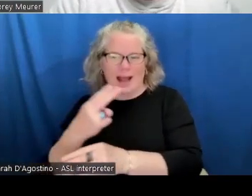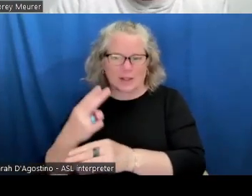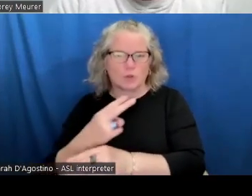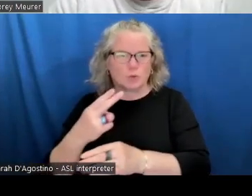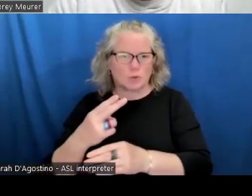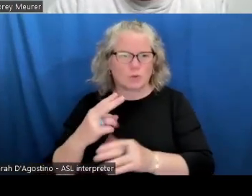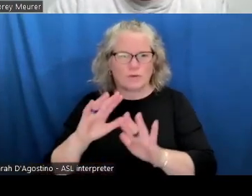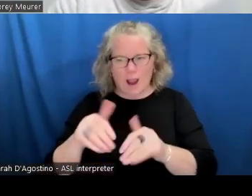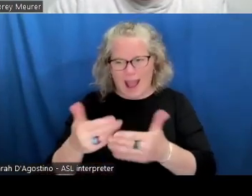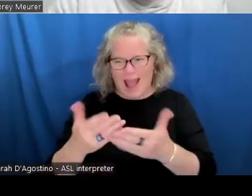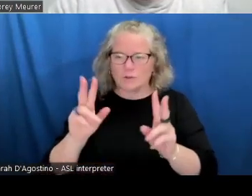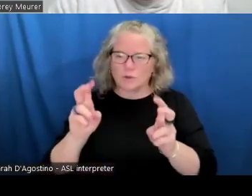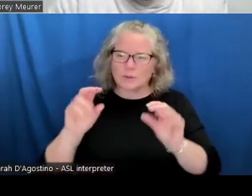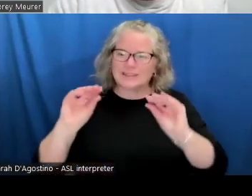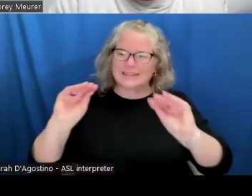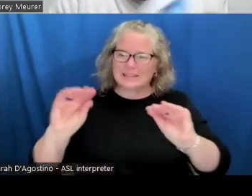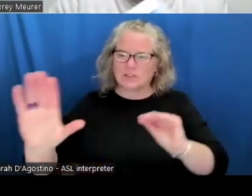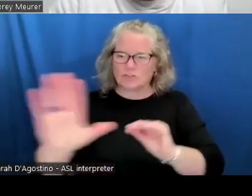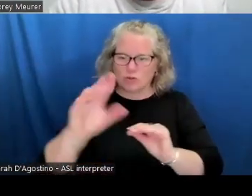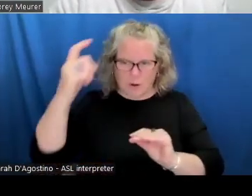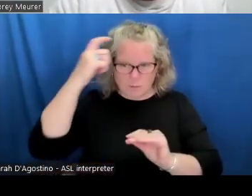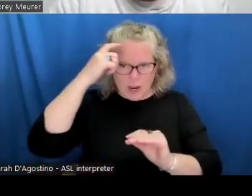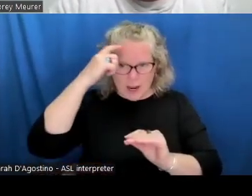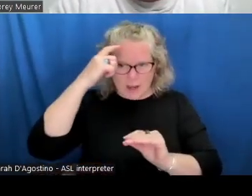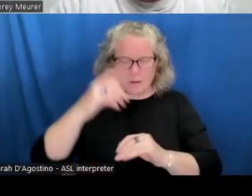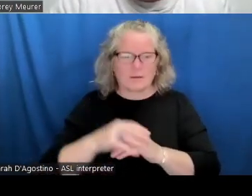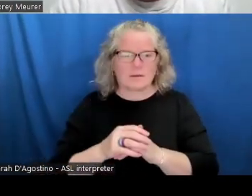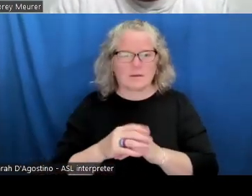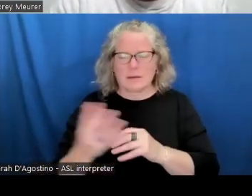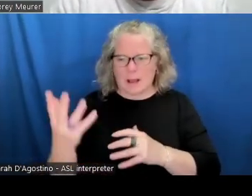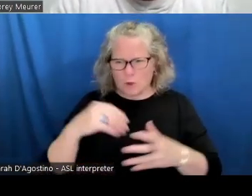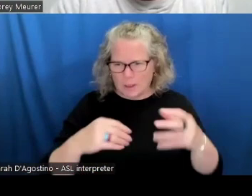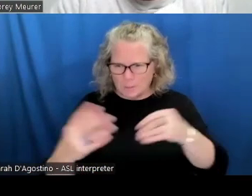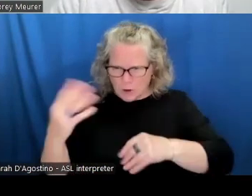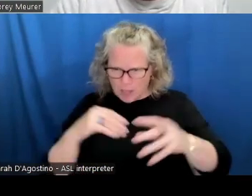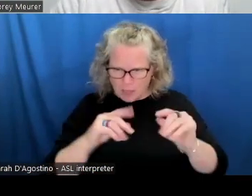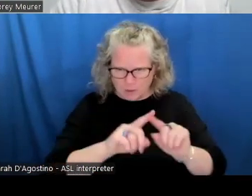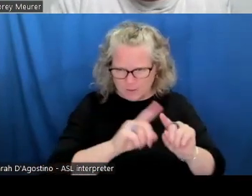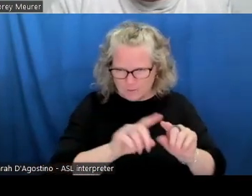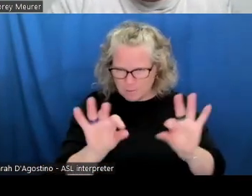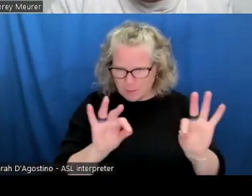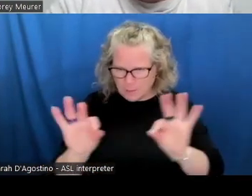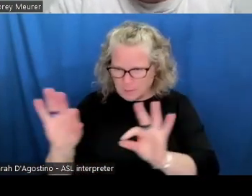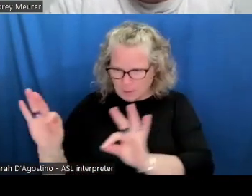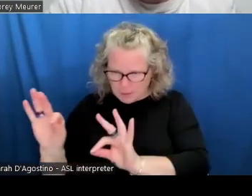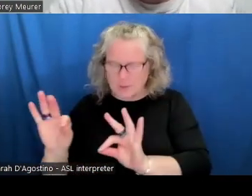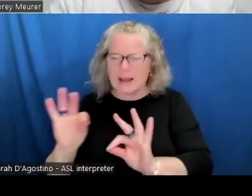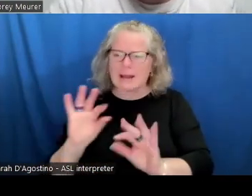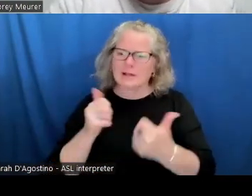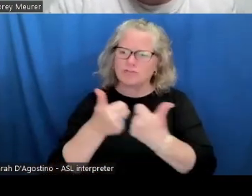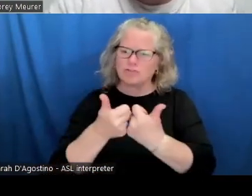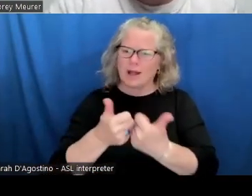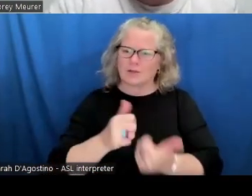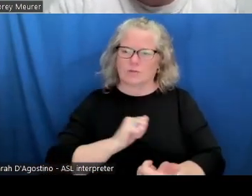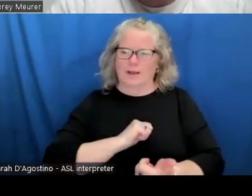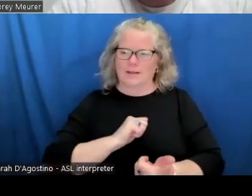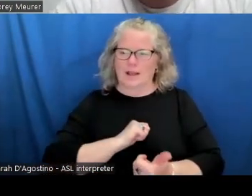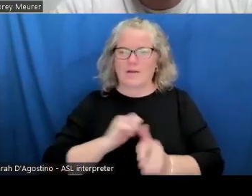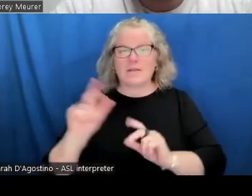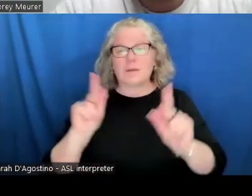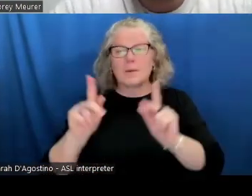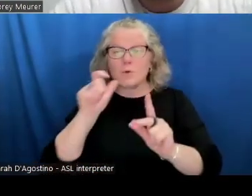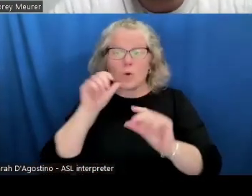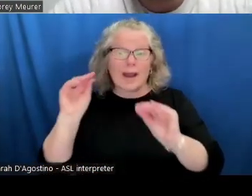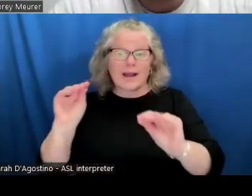done, and put them together and really challenged myself and folks that I educate about practicing really teaching the